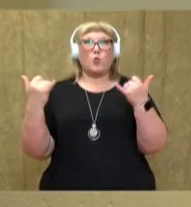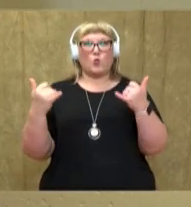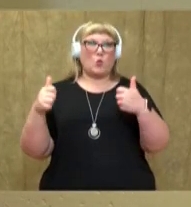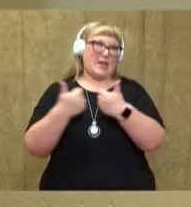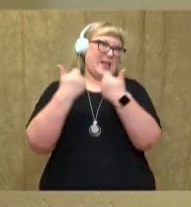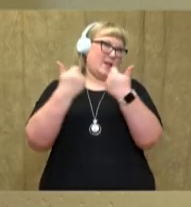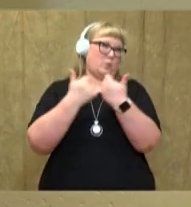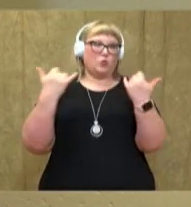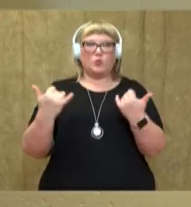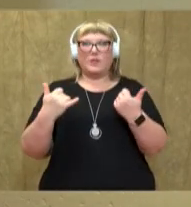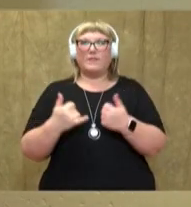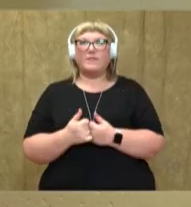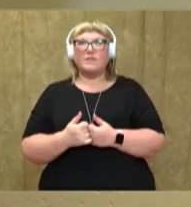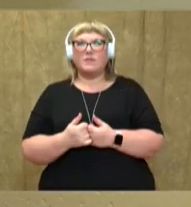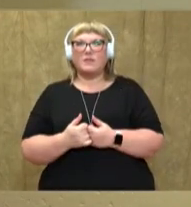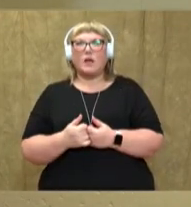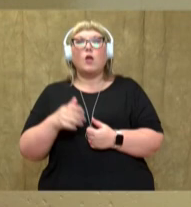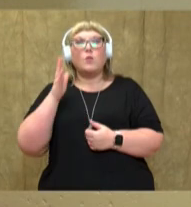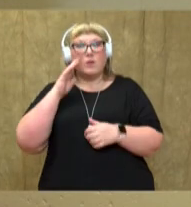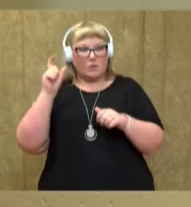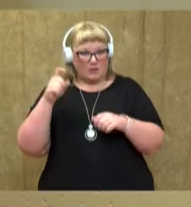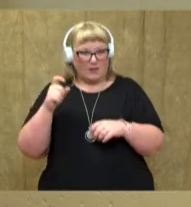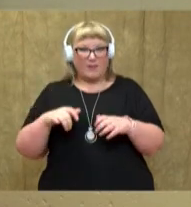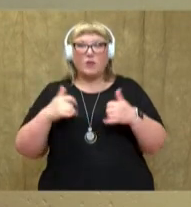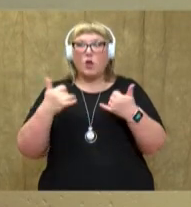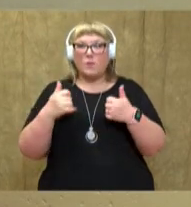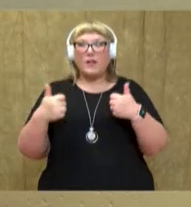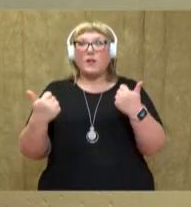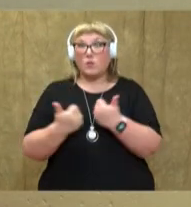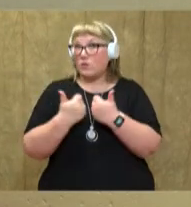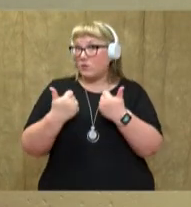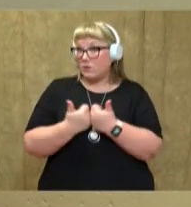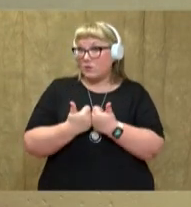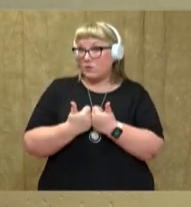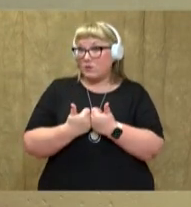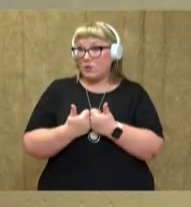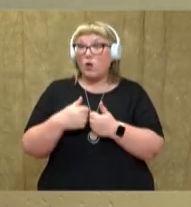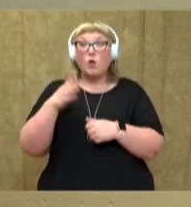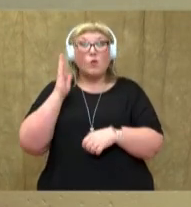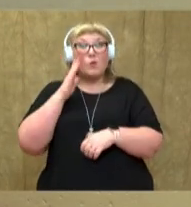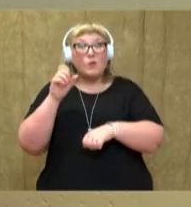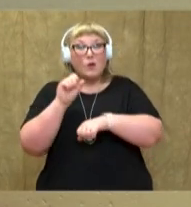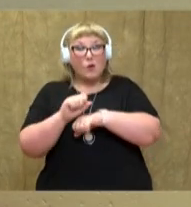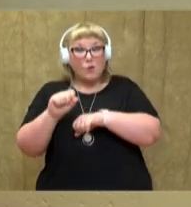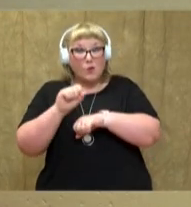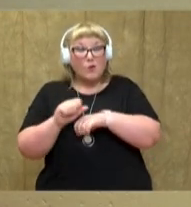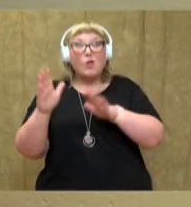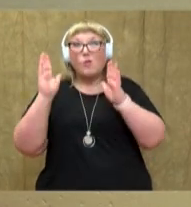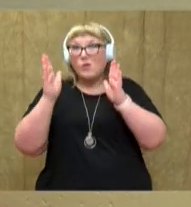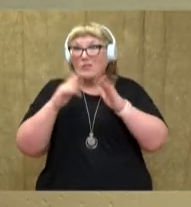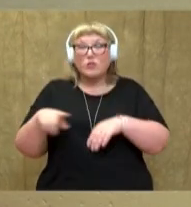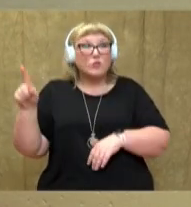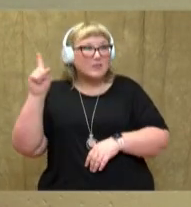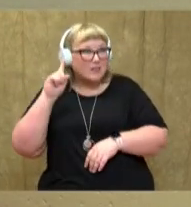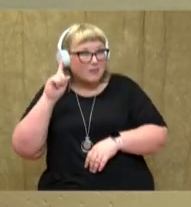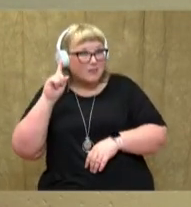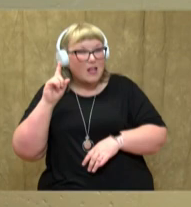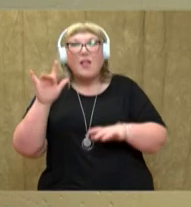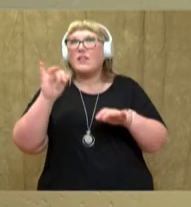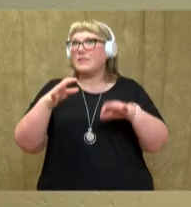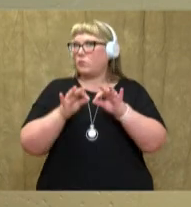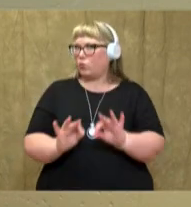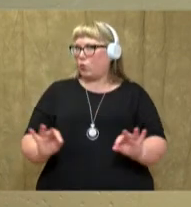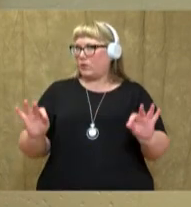our bingo, we're gonna have to play our game. For our game of bingo, we're going to work on listening to our sounds. That's